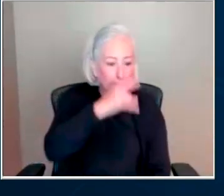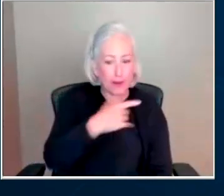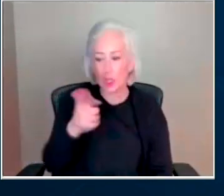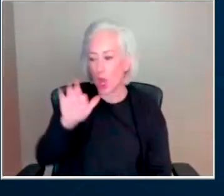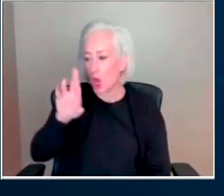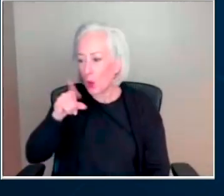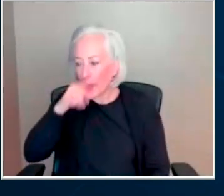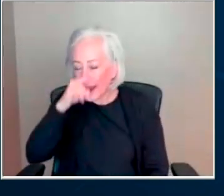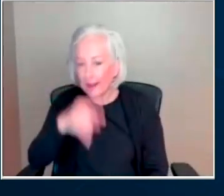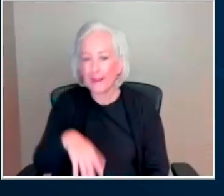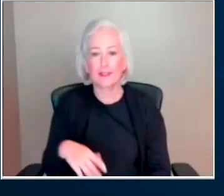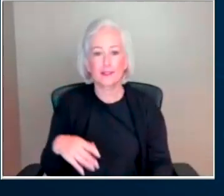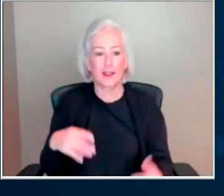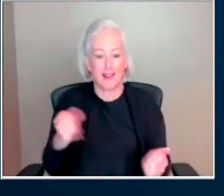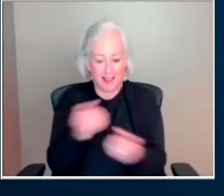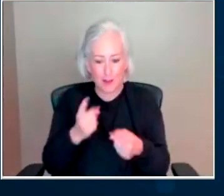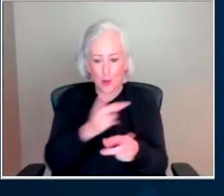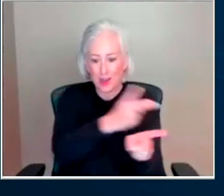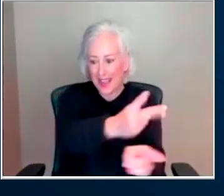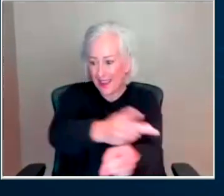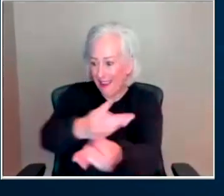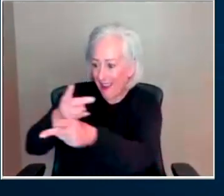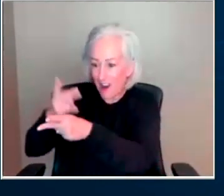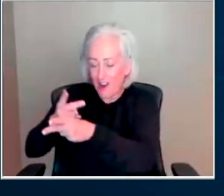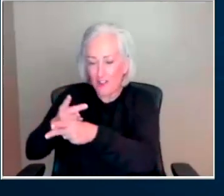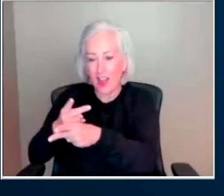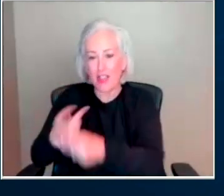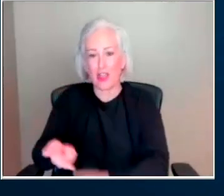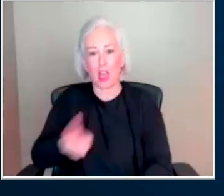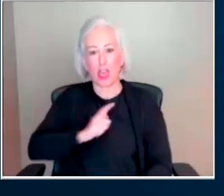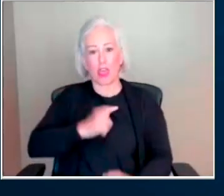do you feel maybe that your health took a back seat?